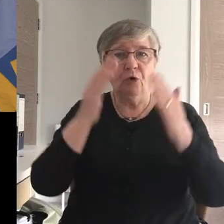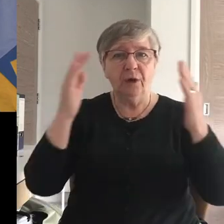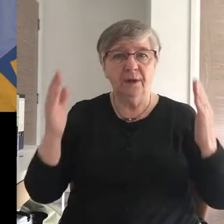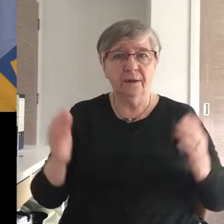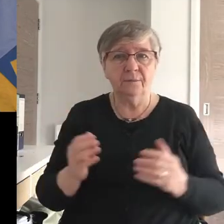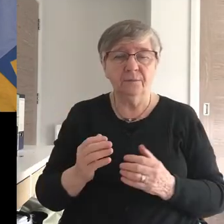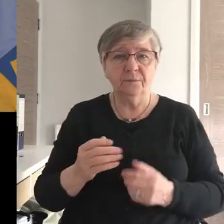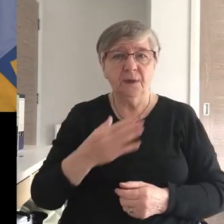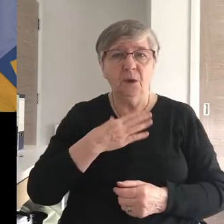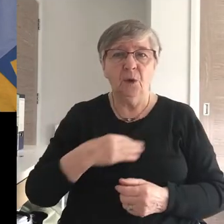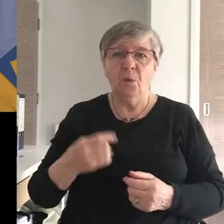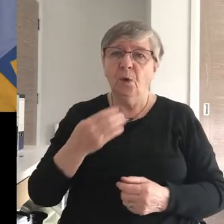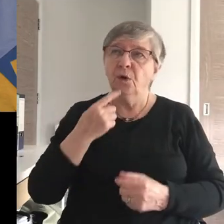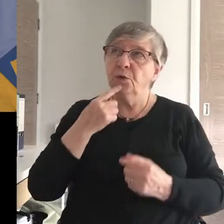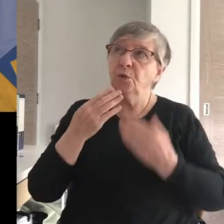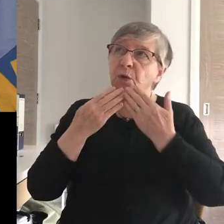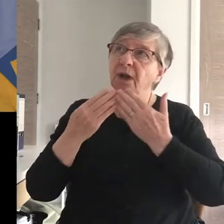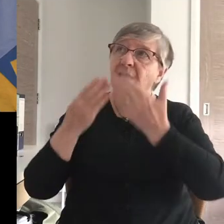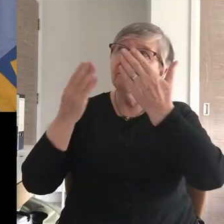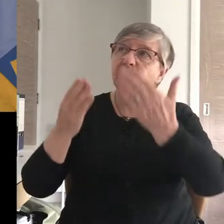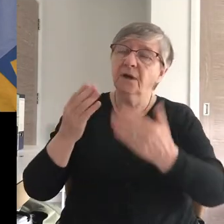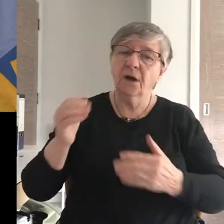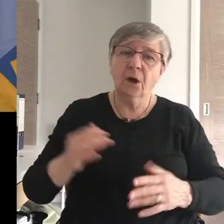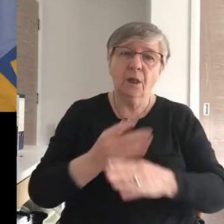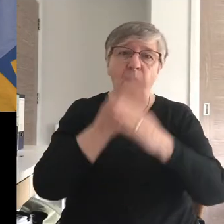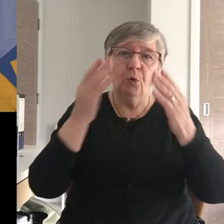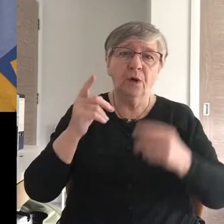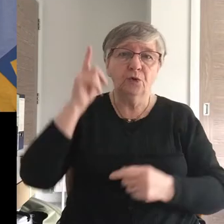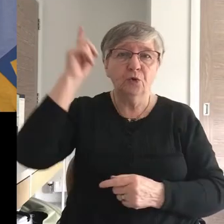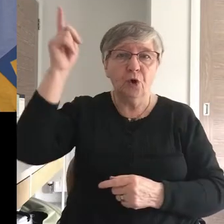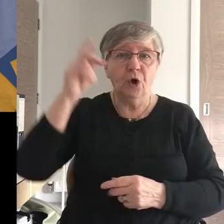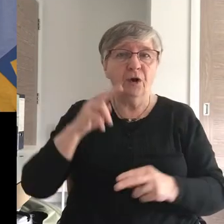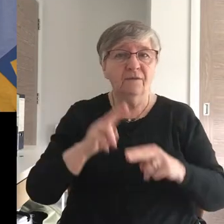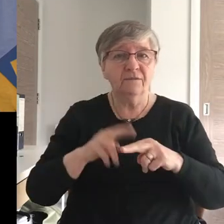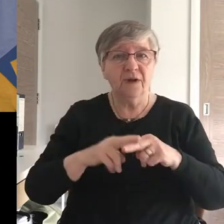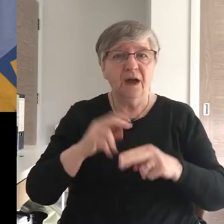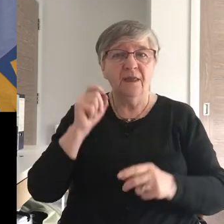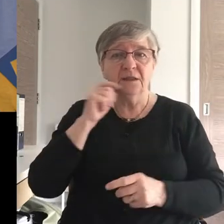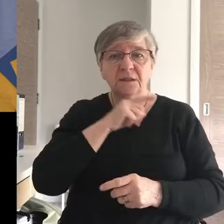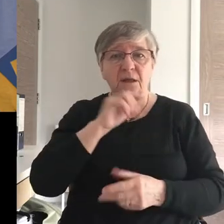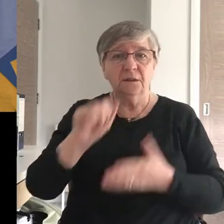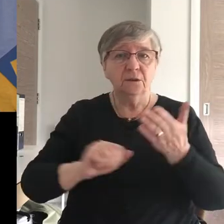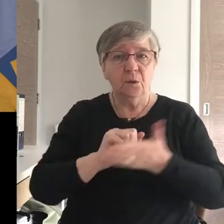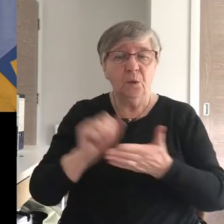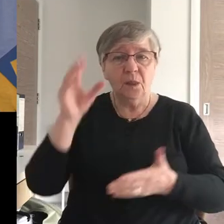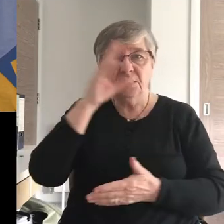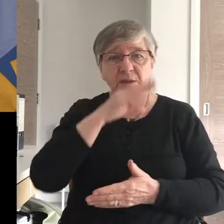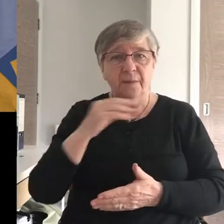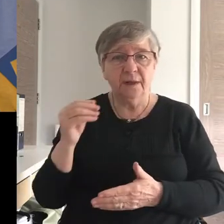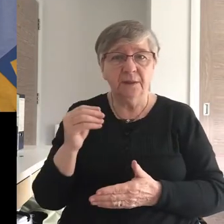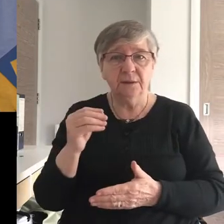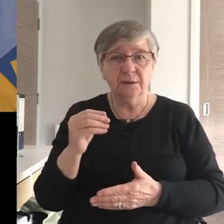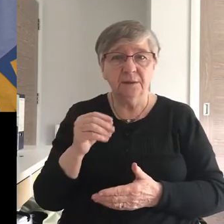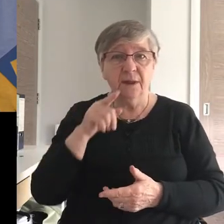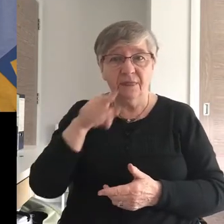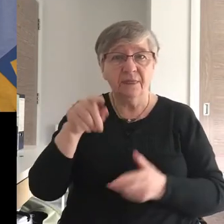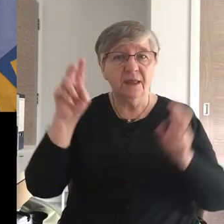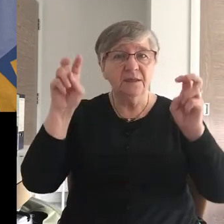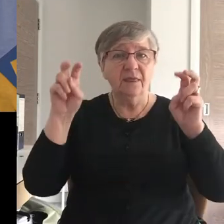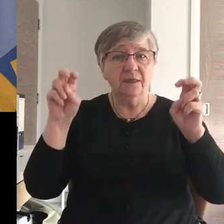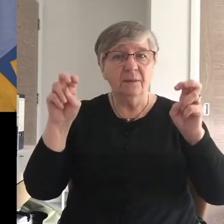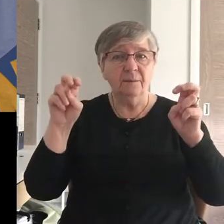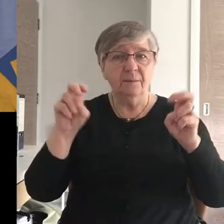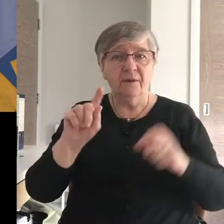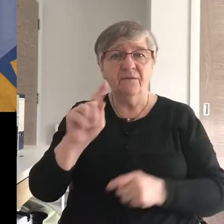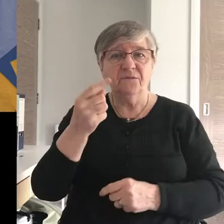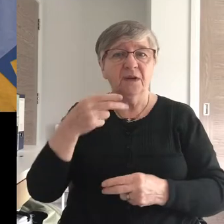We want to give glory to God, Father, Son, and Holy Spirit. And that is the theme of